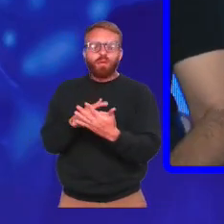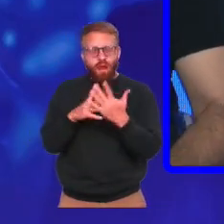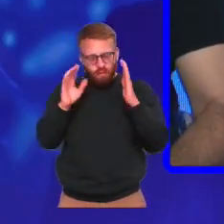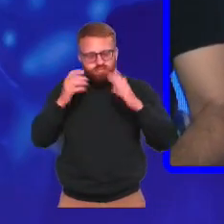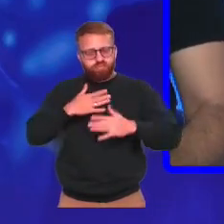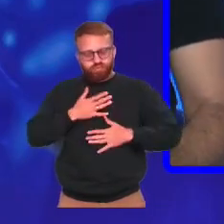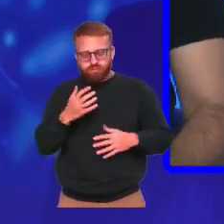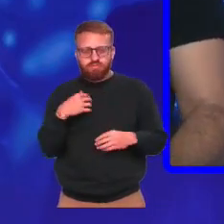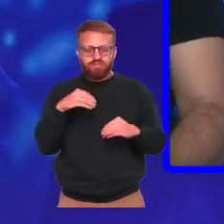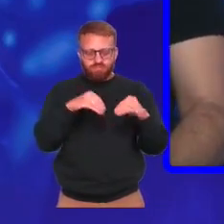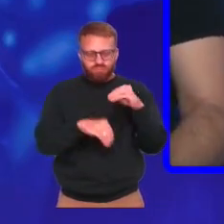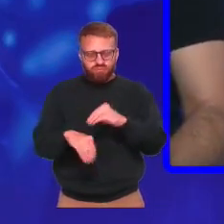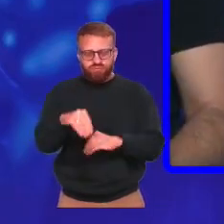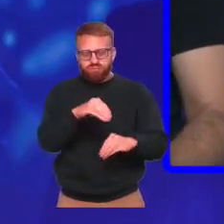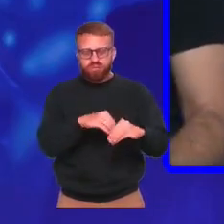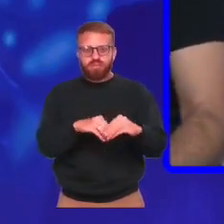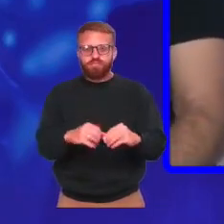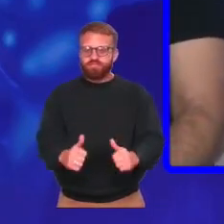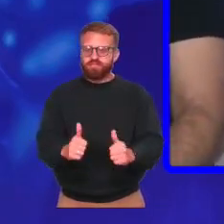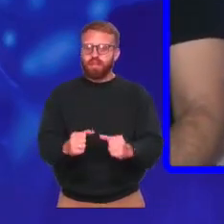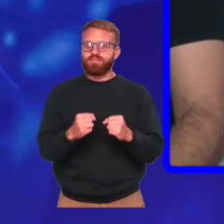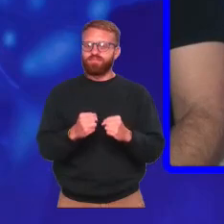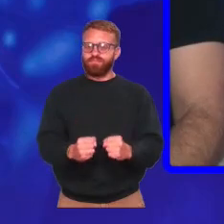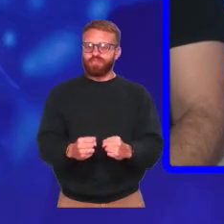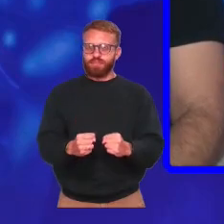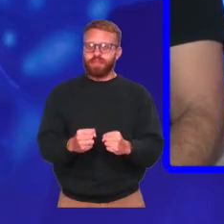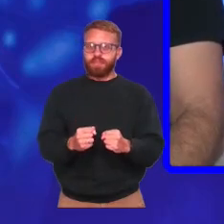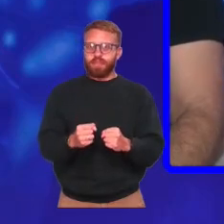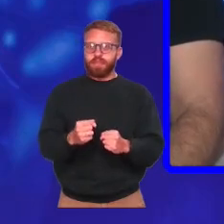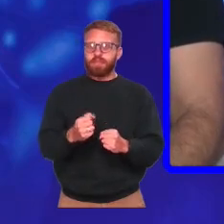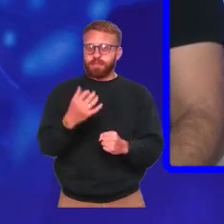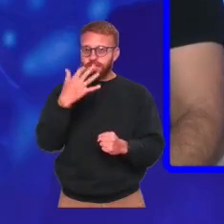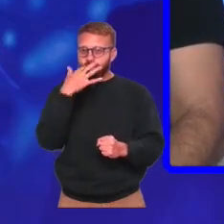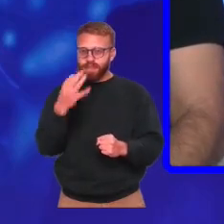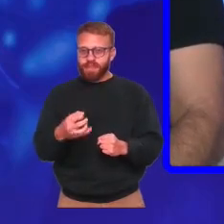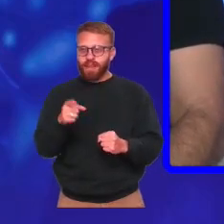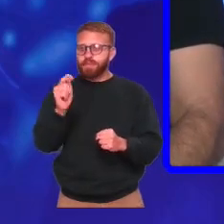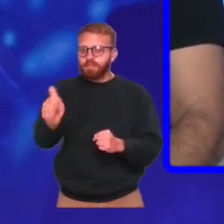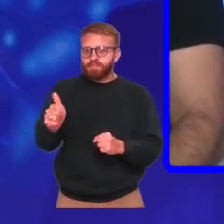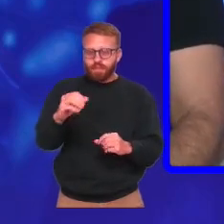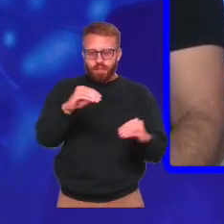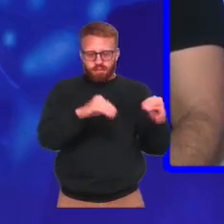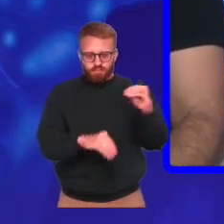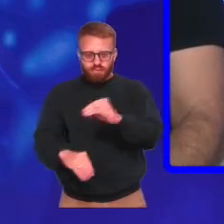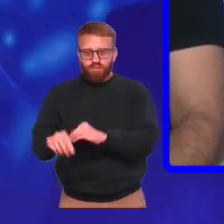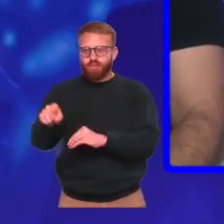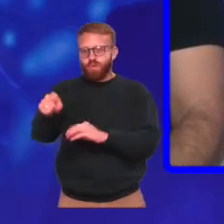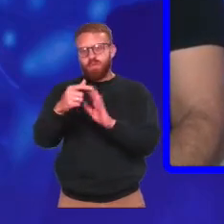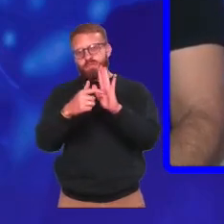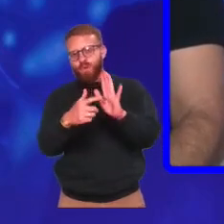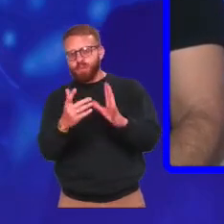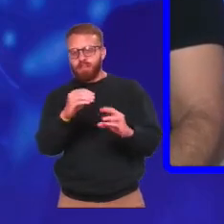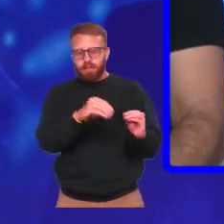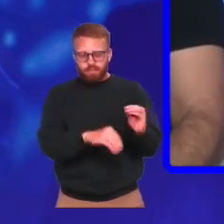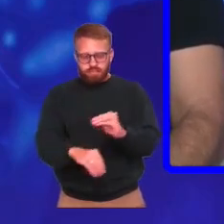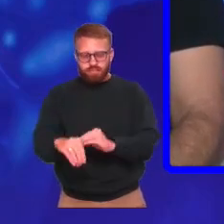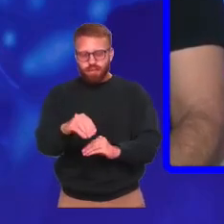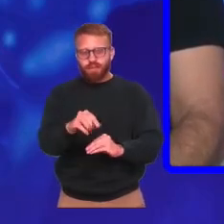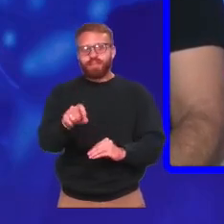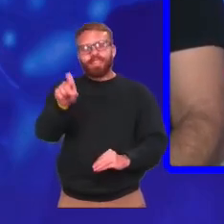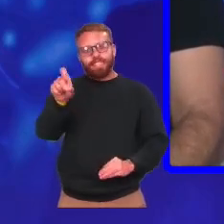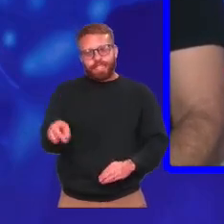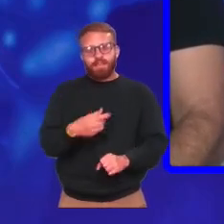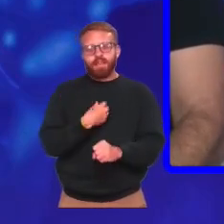table that no one else has that makes you, make people notice you. But you have to put the work out there, you know, like